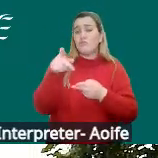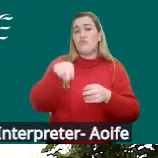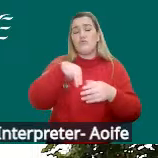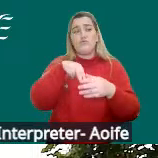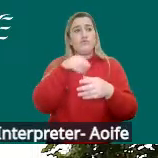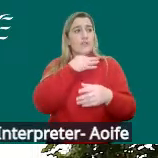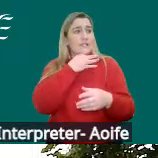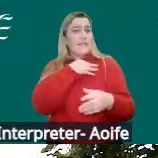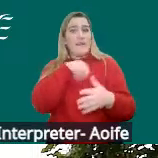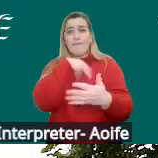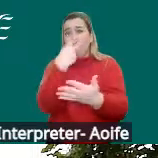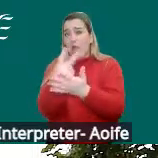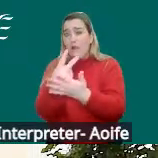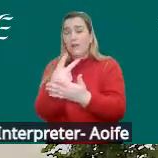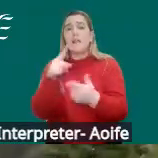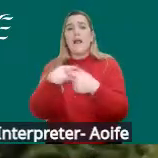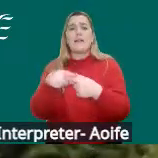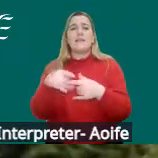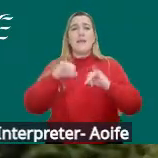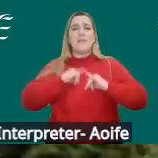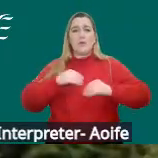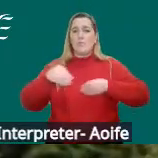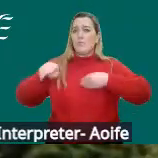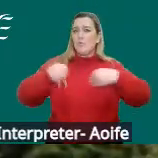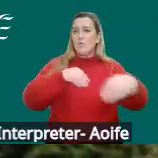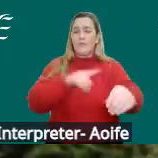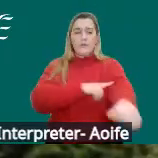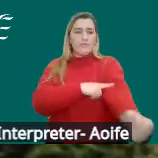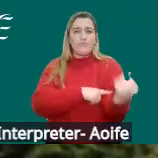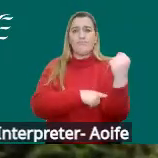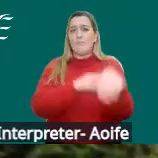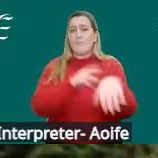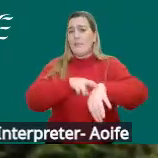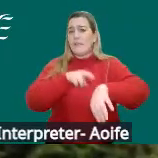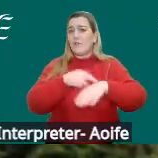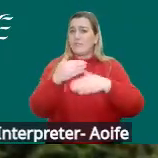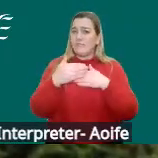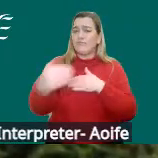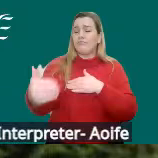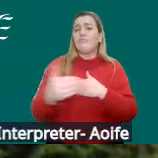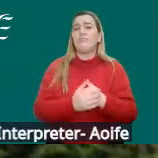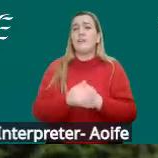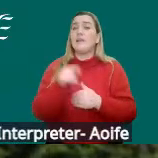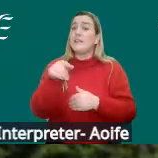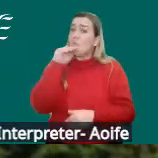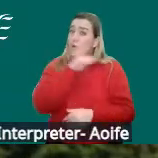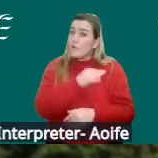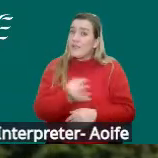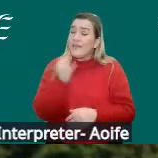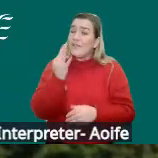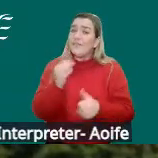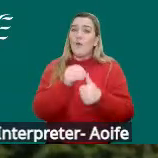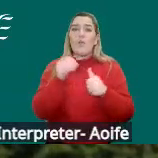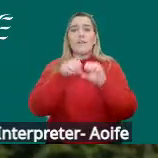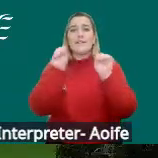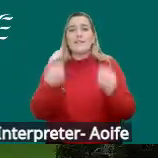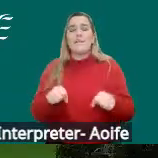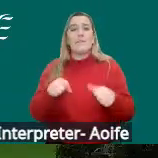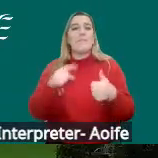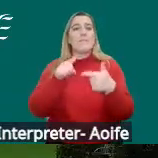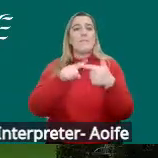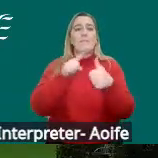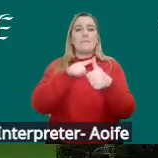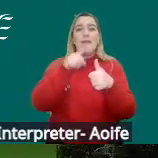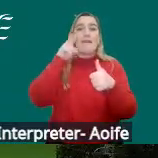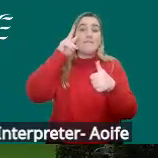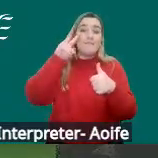that's in our joints. Balance exercises are particularly important if our other systems like our vision and our hearing, which help us with our balance,